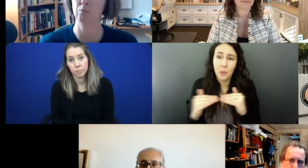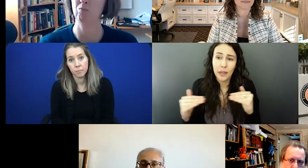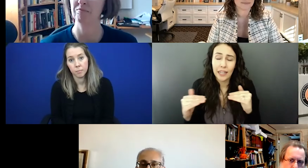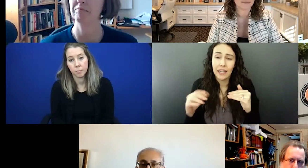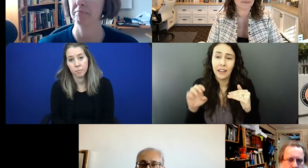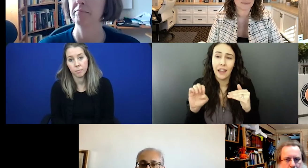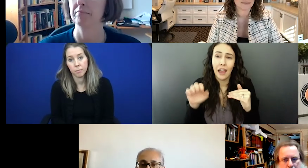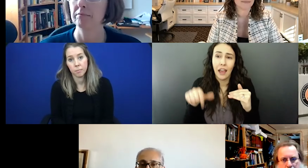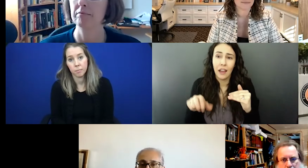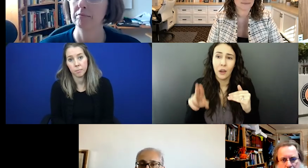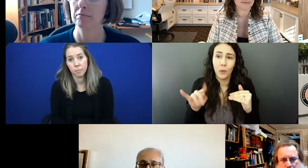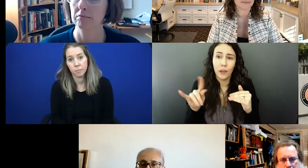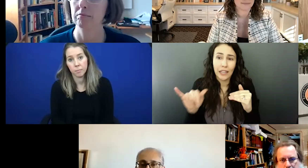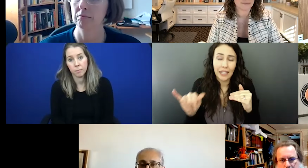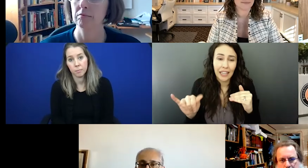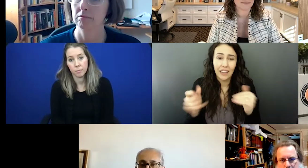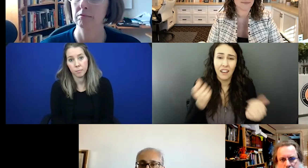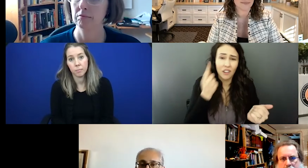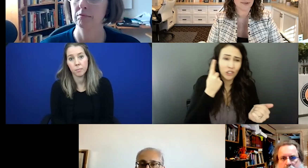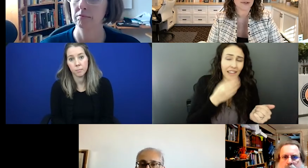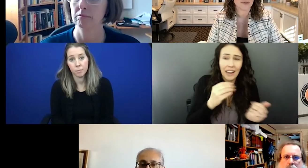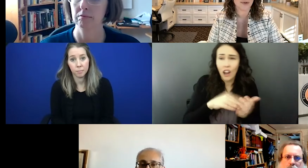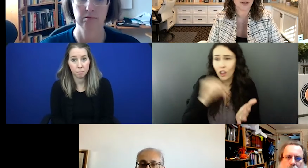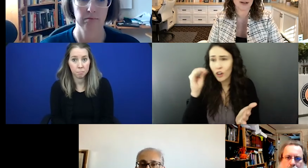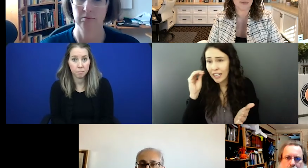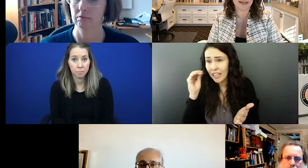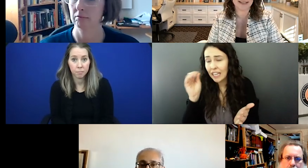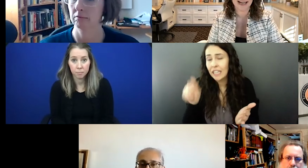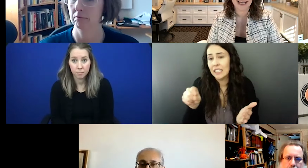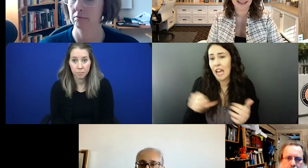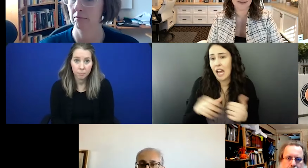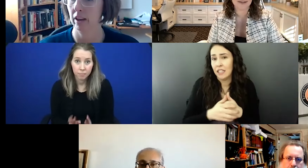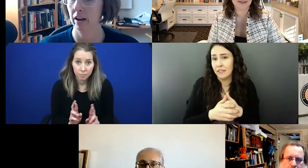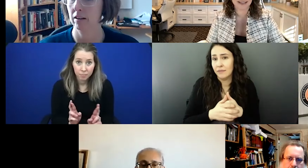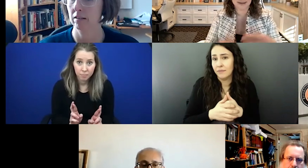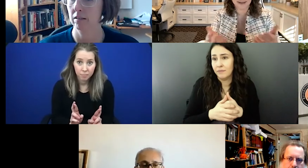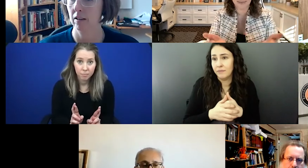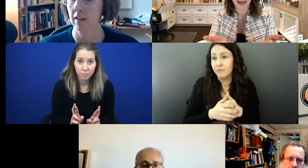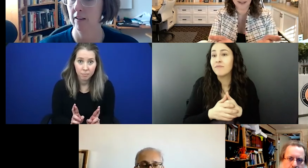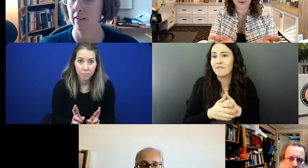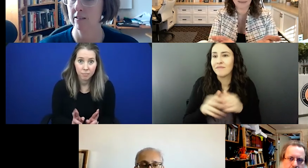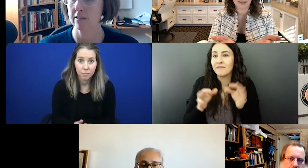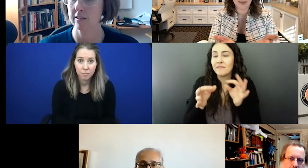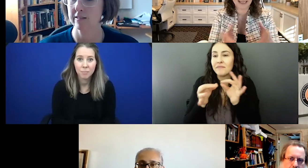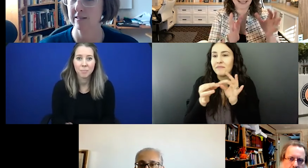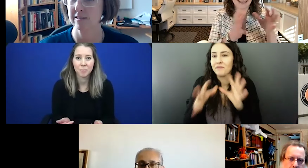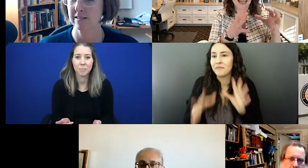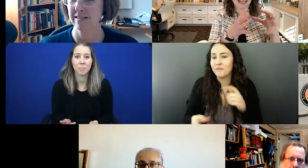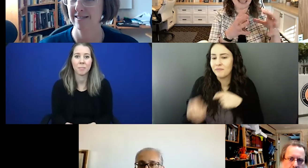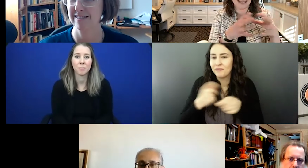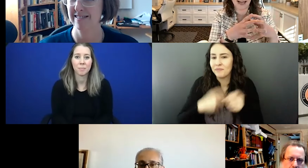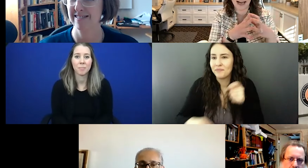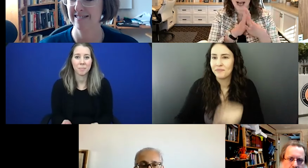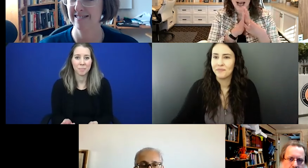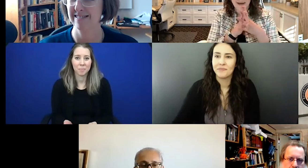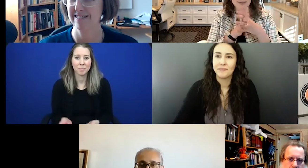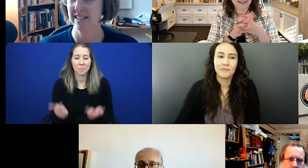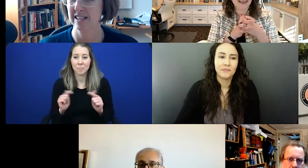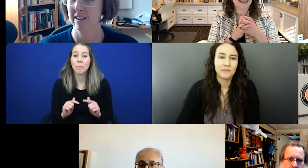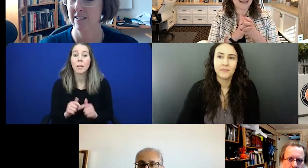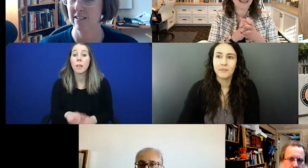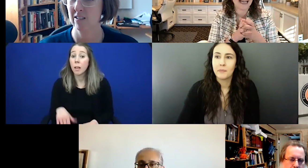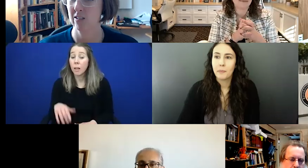and learning and yeah. Some really great points. there's this balance, right, between succinctness and